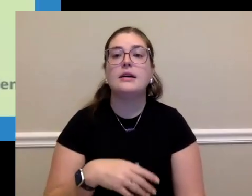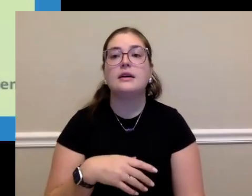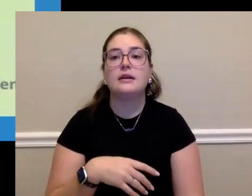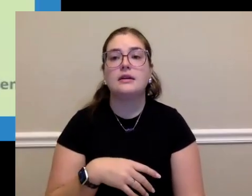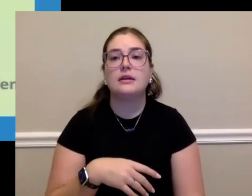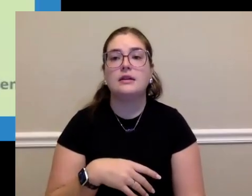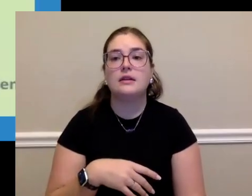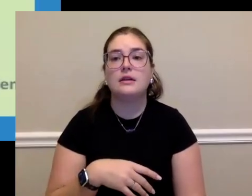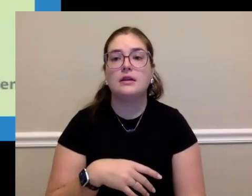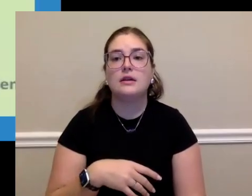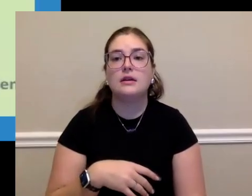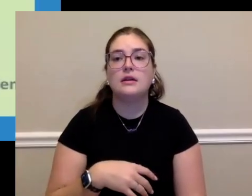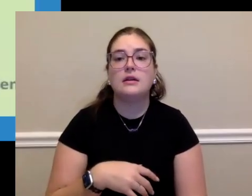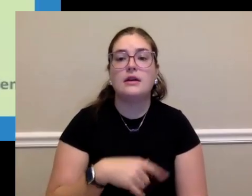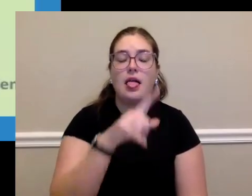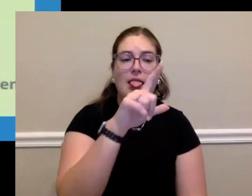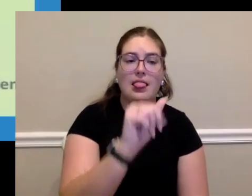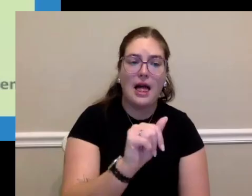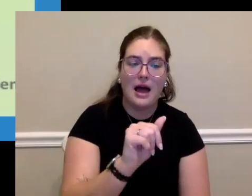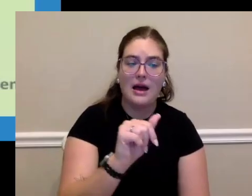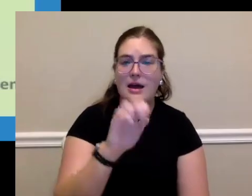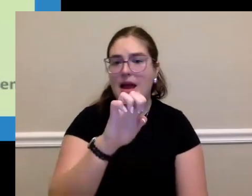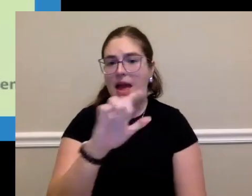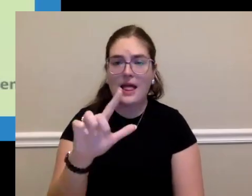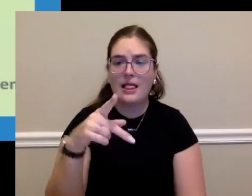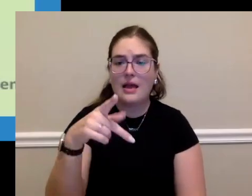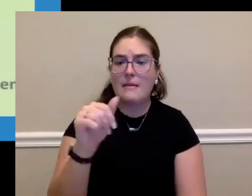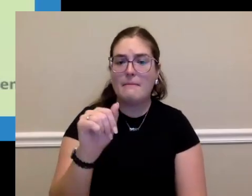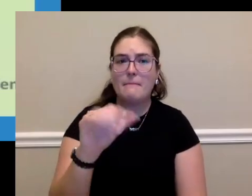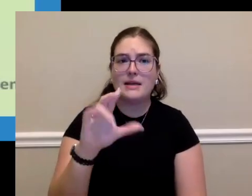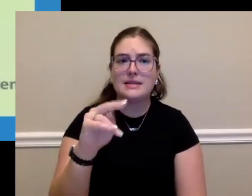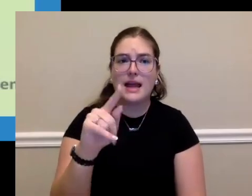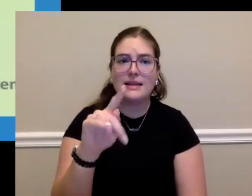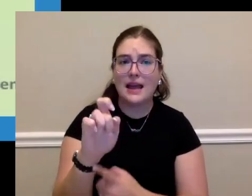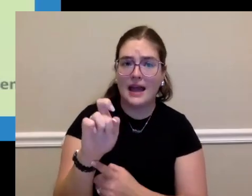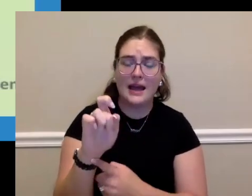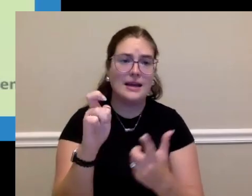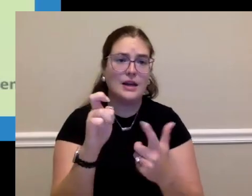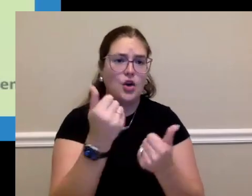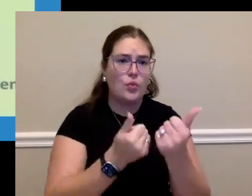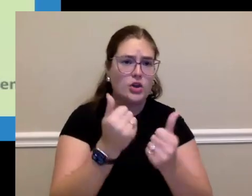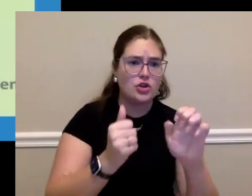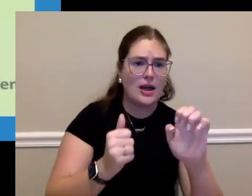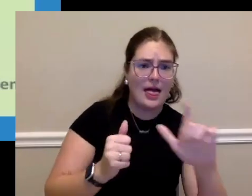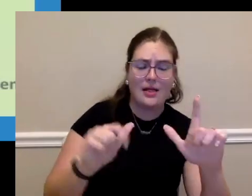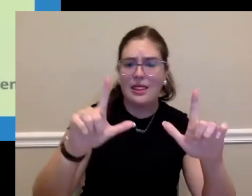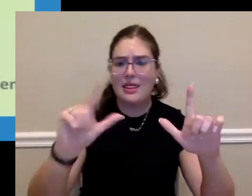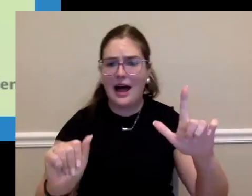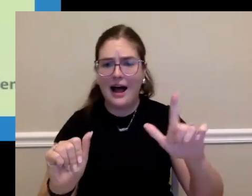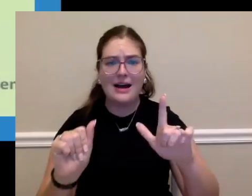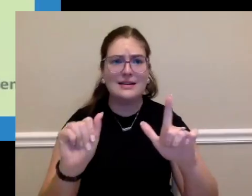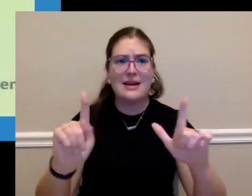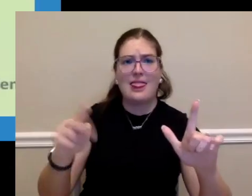la paciente. That's a Mm, good one. I don't have an answer. yeah. This is, The way I get out of